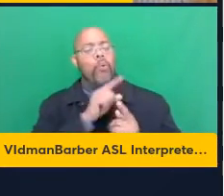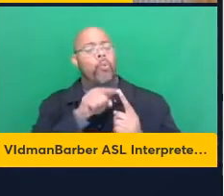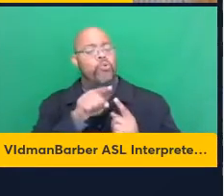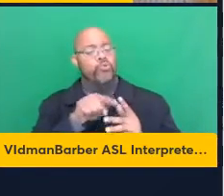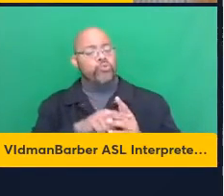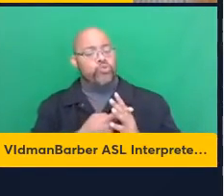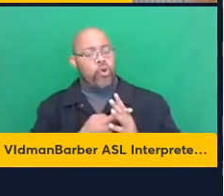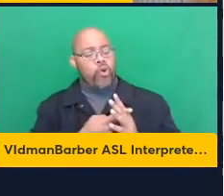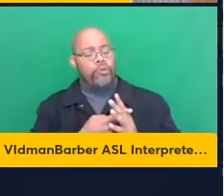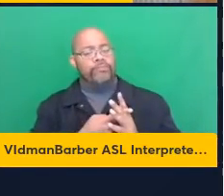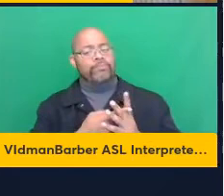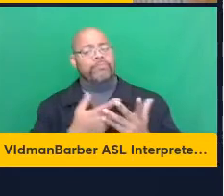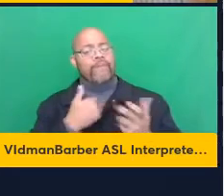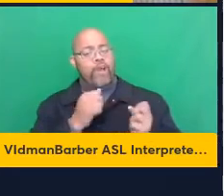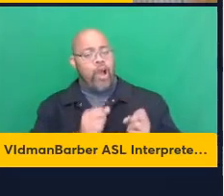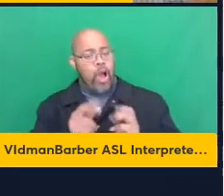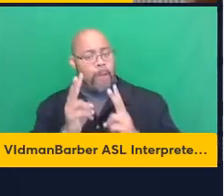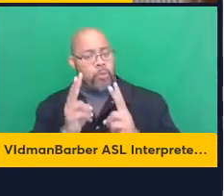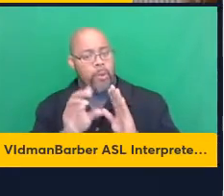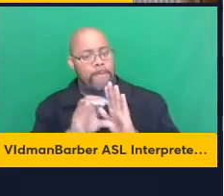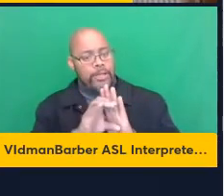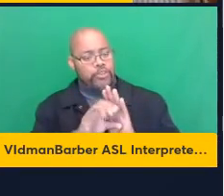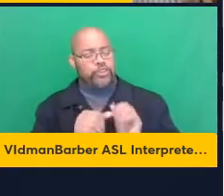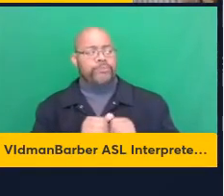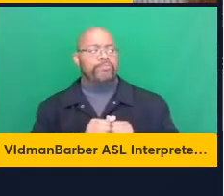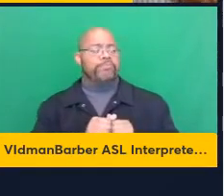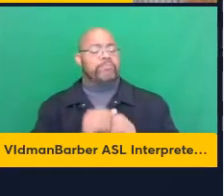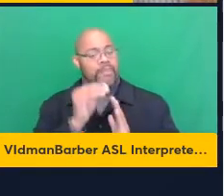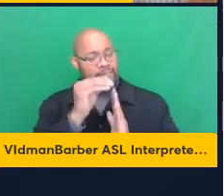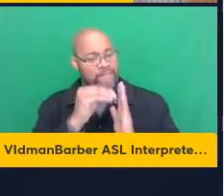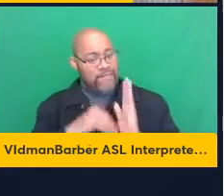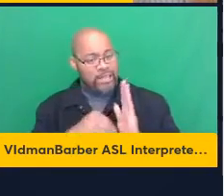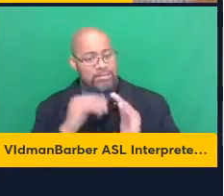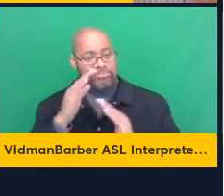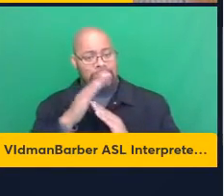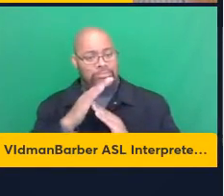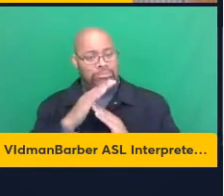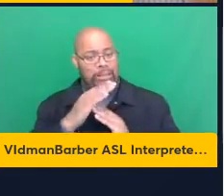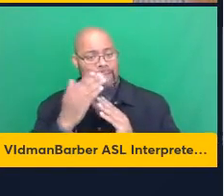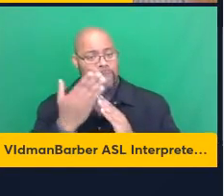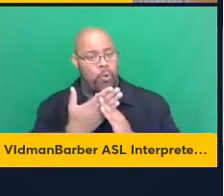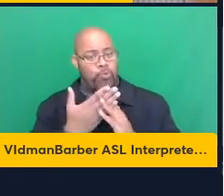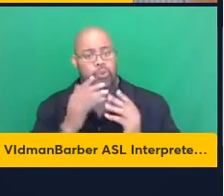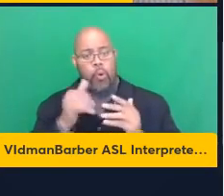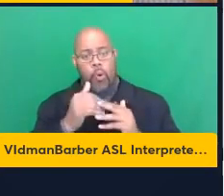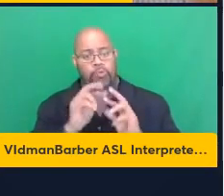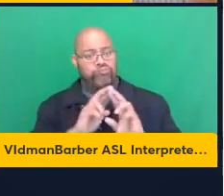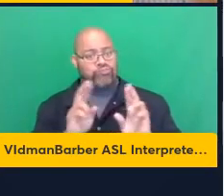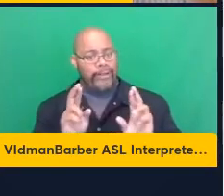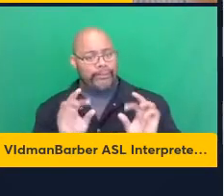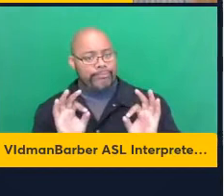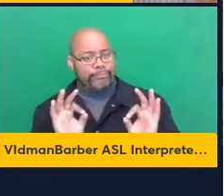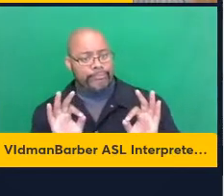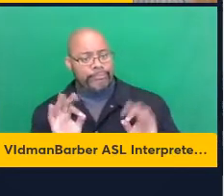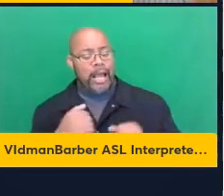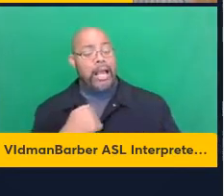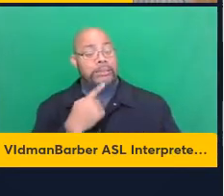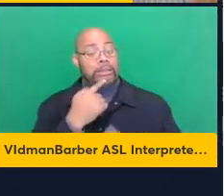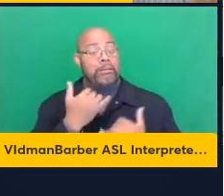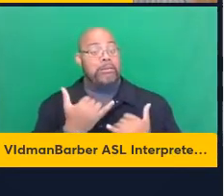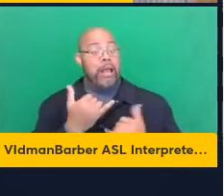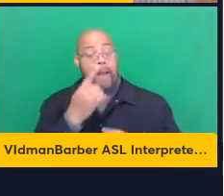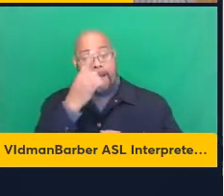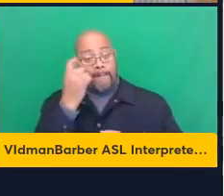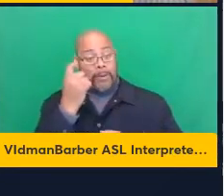start, you've uploaded your picture, you filled out your top fold, it's all nice and ready. I would even say nowadays,